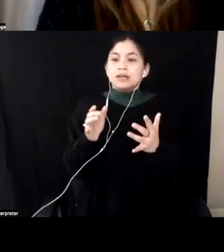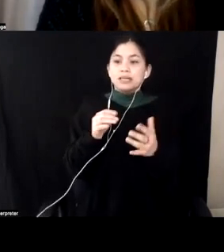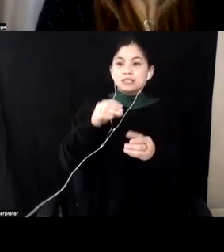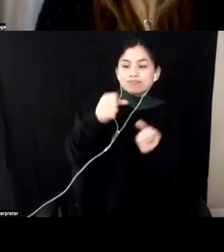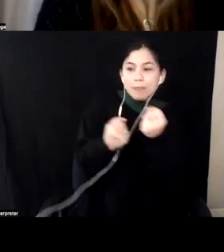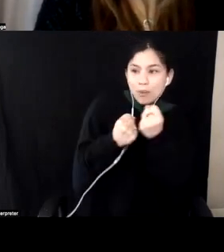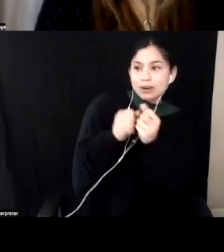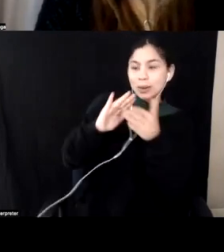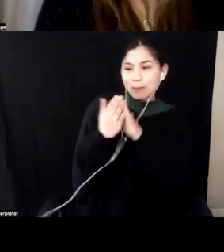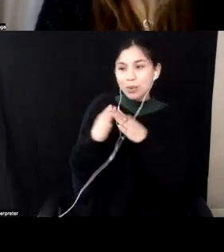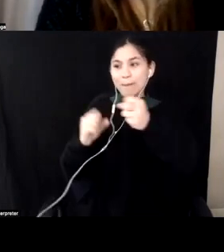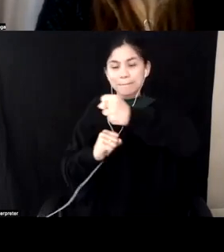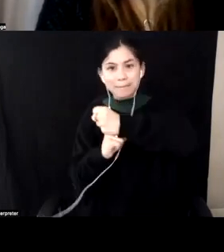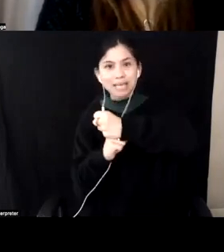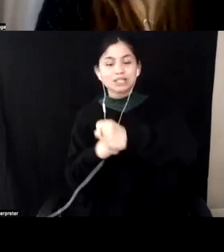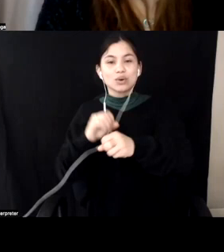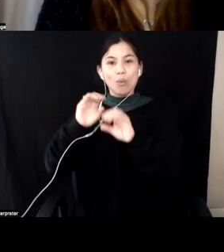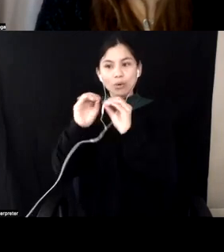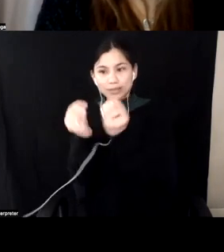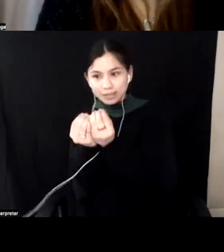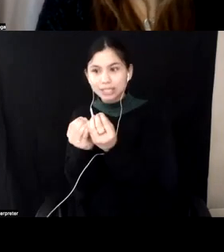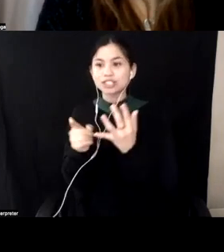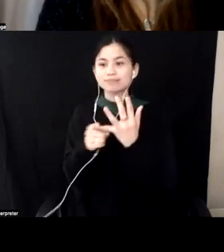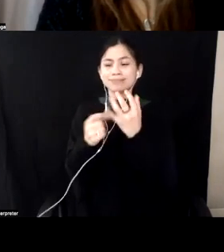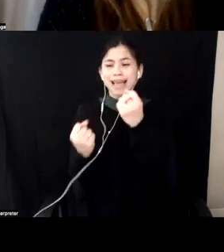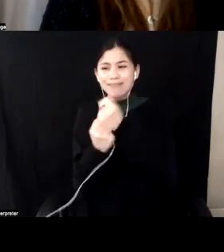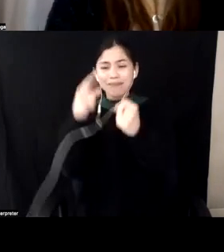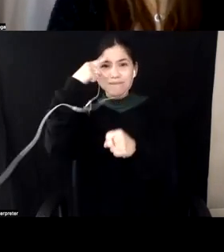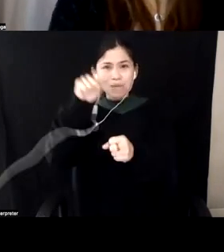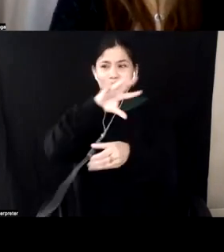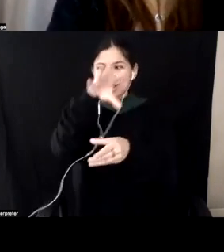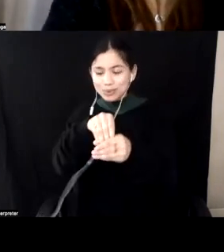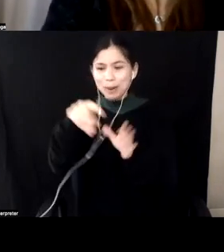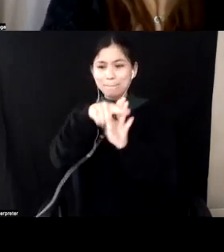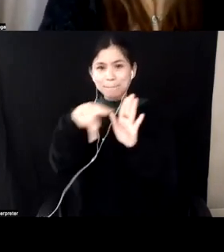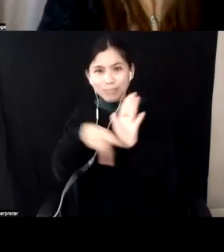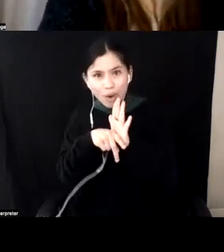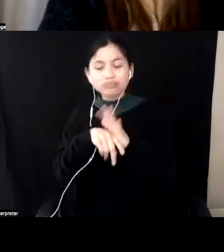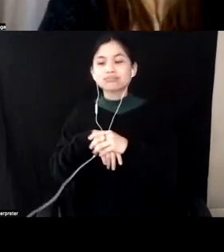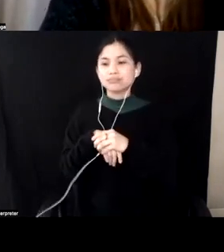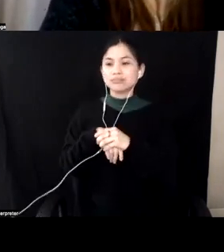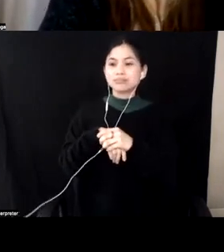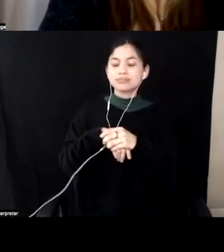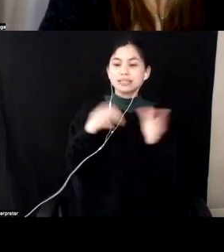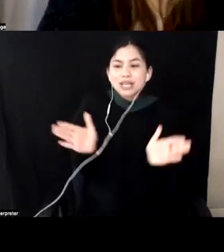understanding, connect families to support networks, and promote